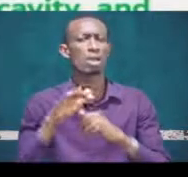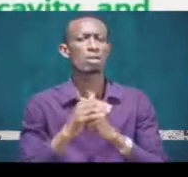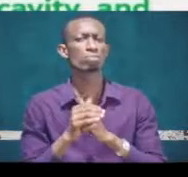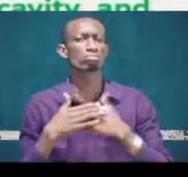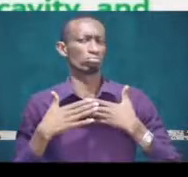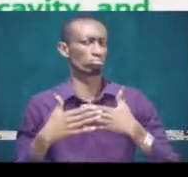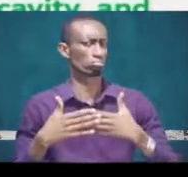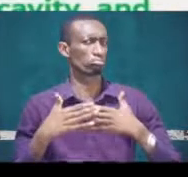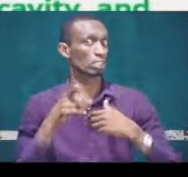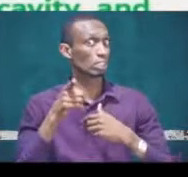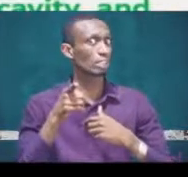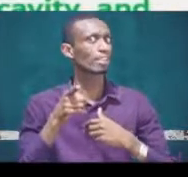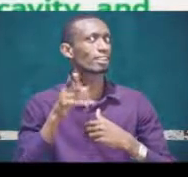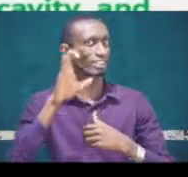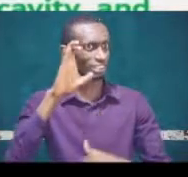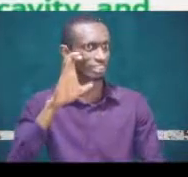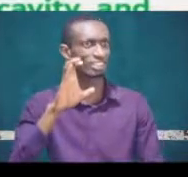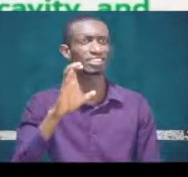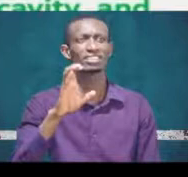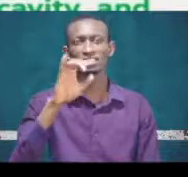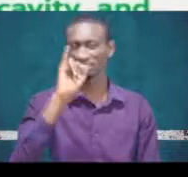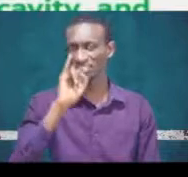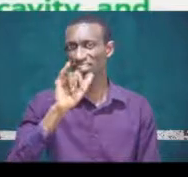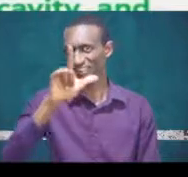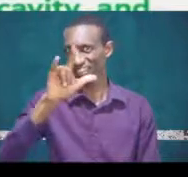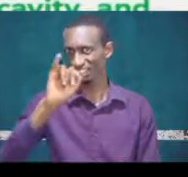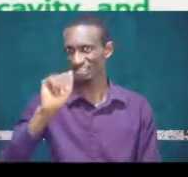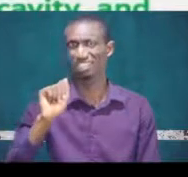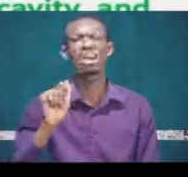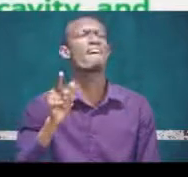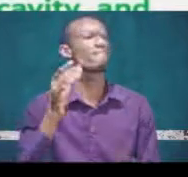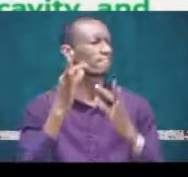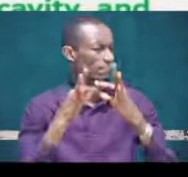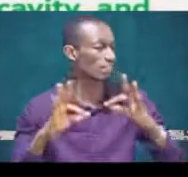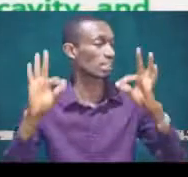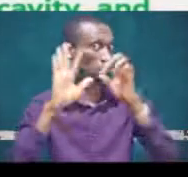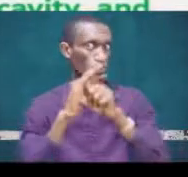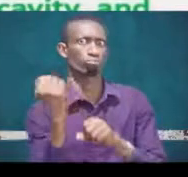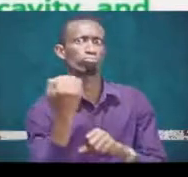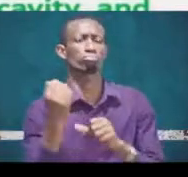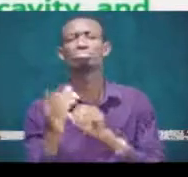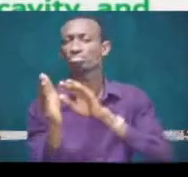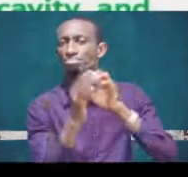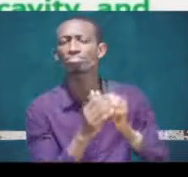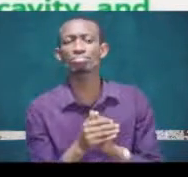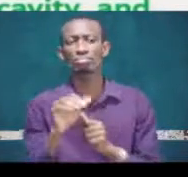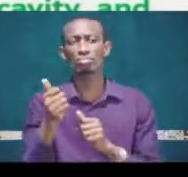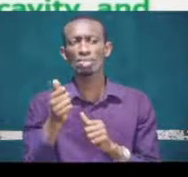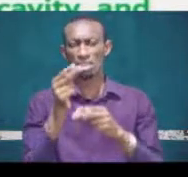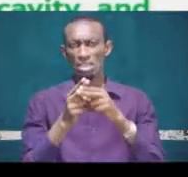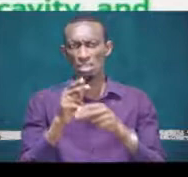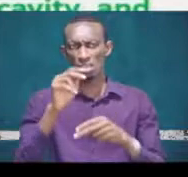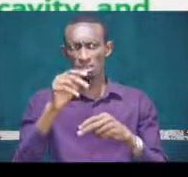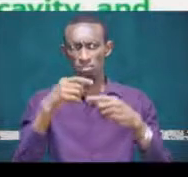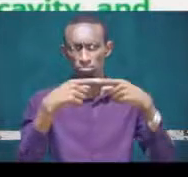is very important. Then we have stratified squamous epithelium. That means many layers of